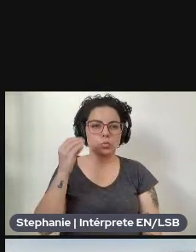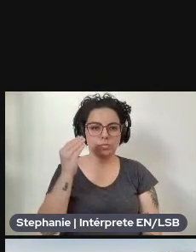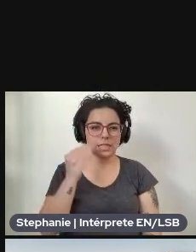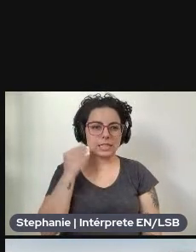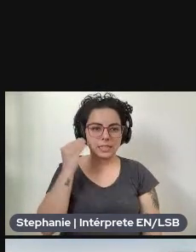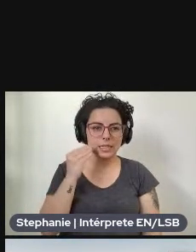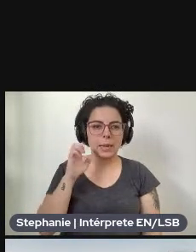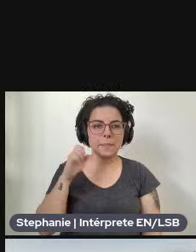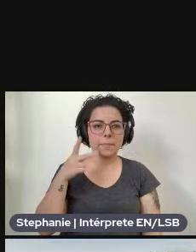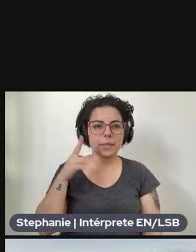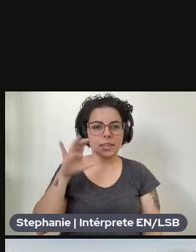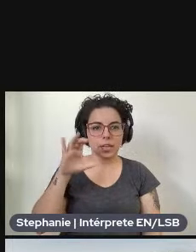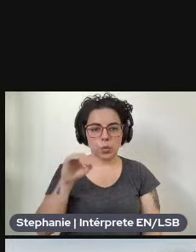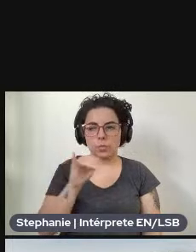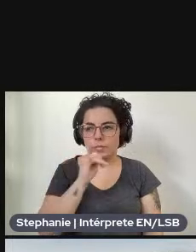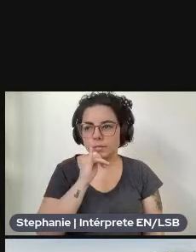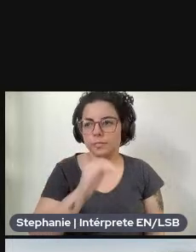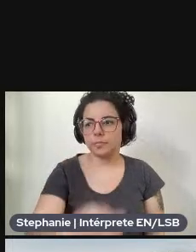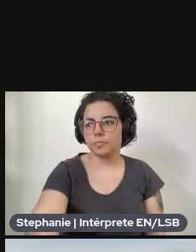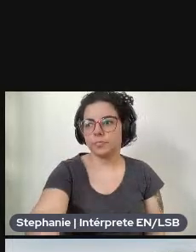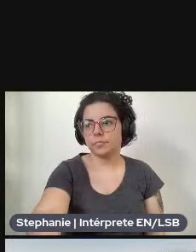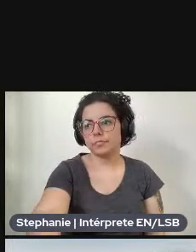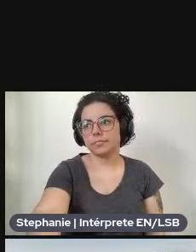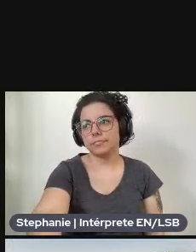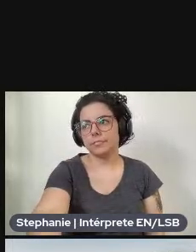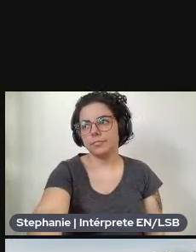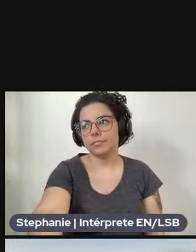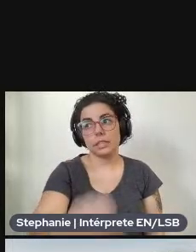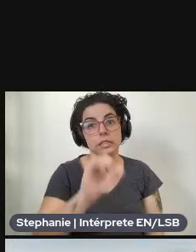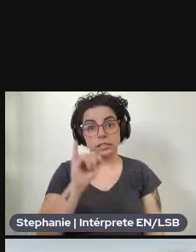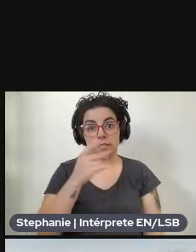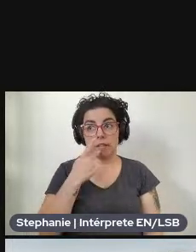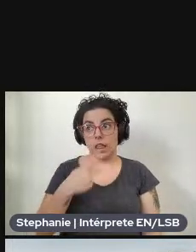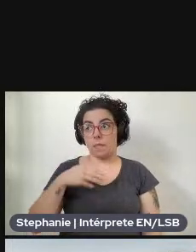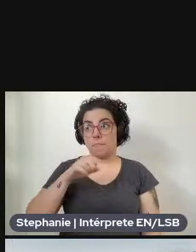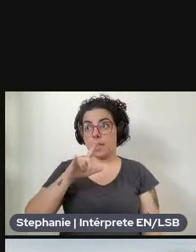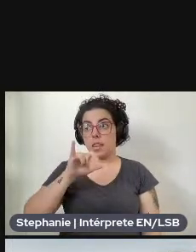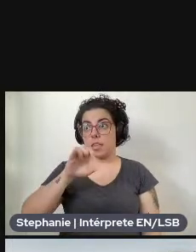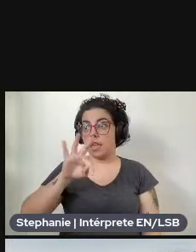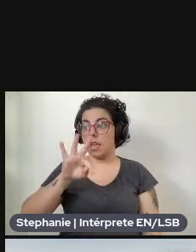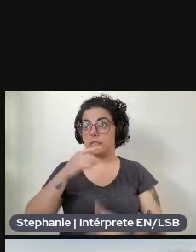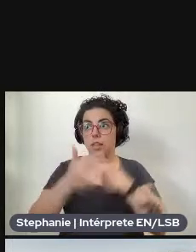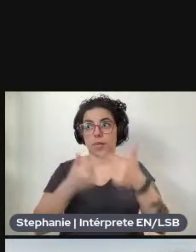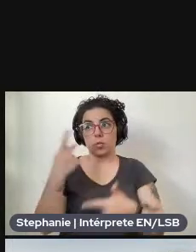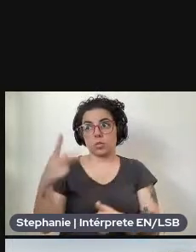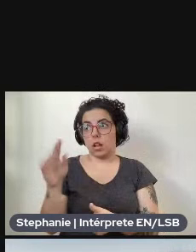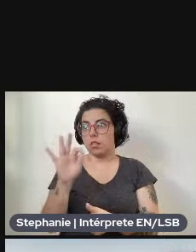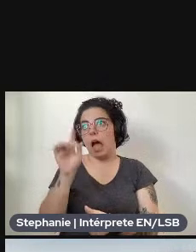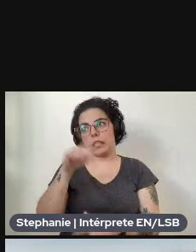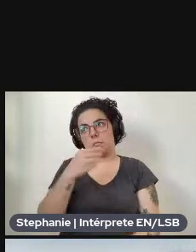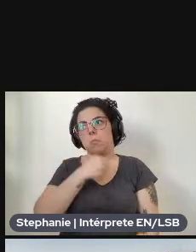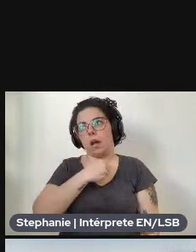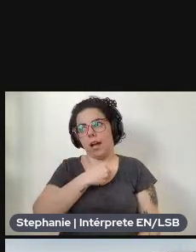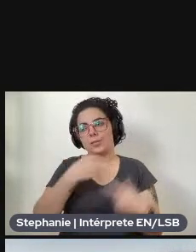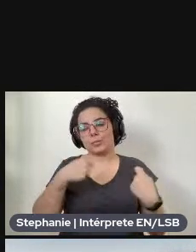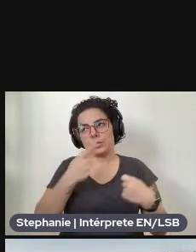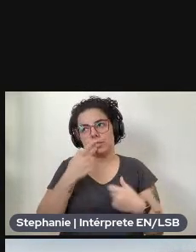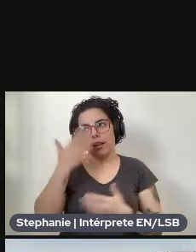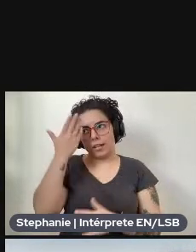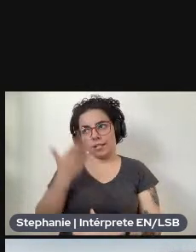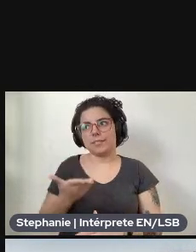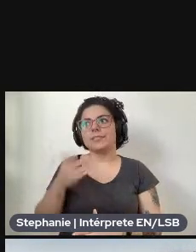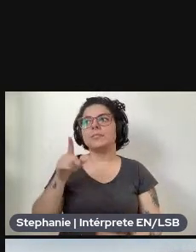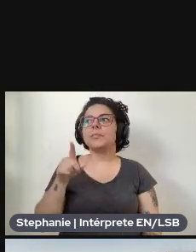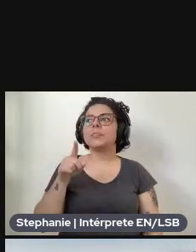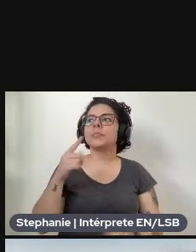quickly, it would be almost a crime not to mention Mayet's work, and so his definition, of course, of